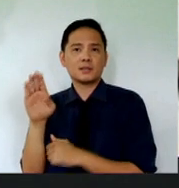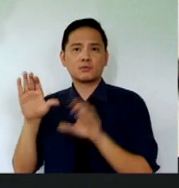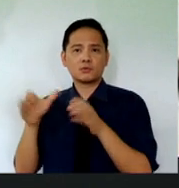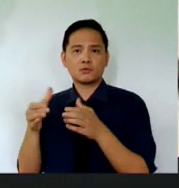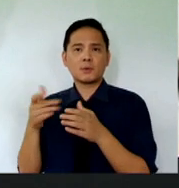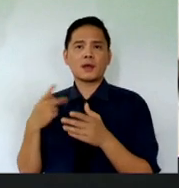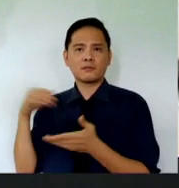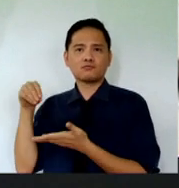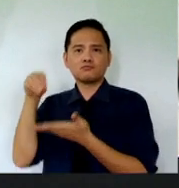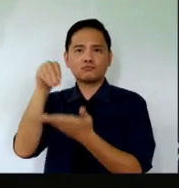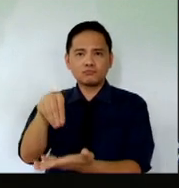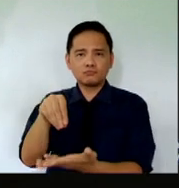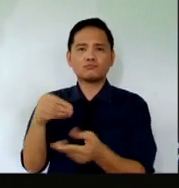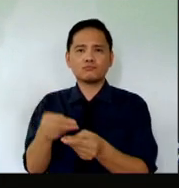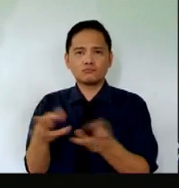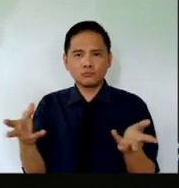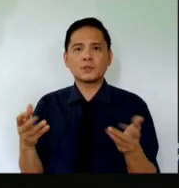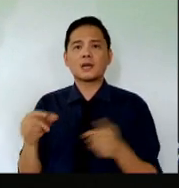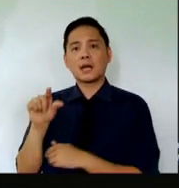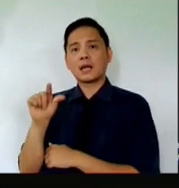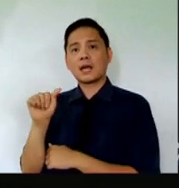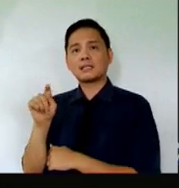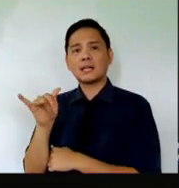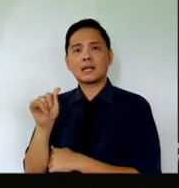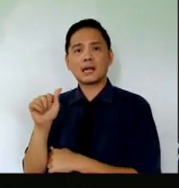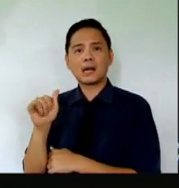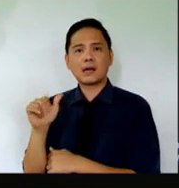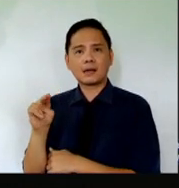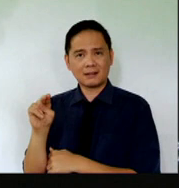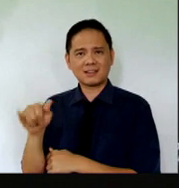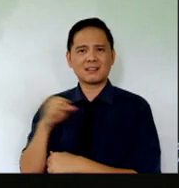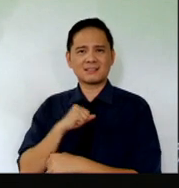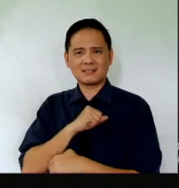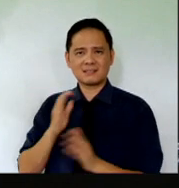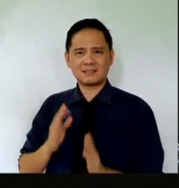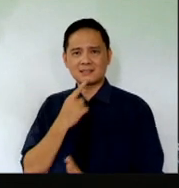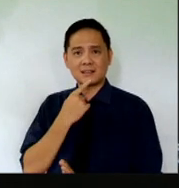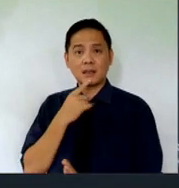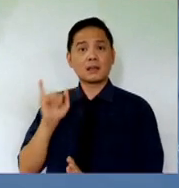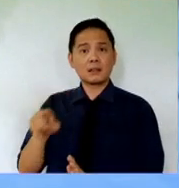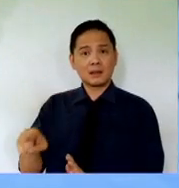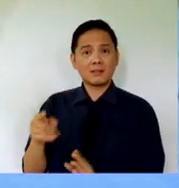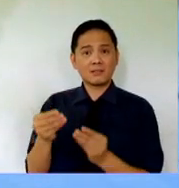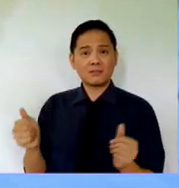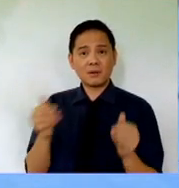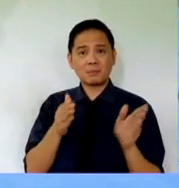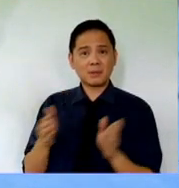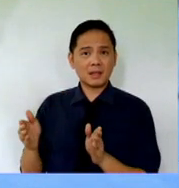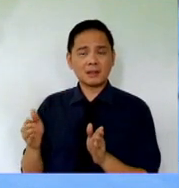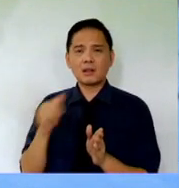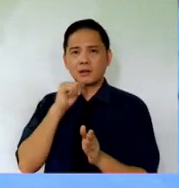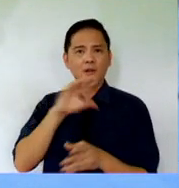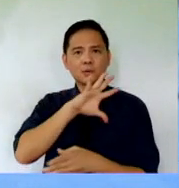Senator Sherwin Gatchalian admits the proposed local economic recovery plan did not include the sector. That is why he